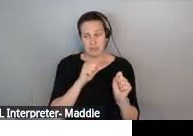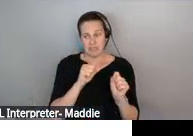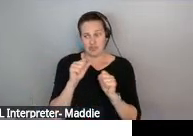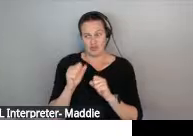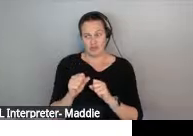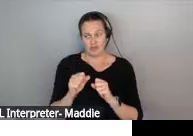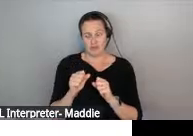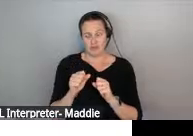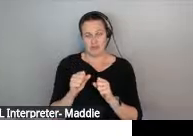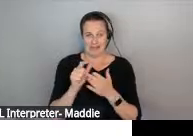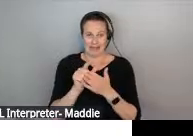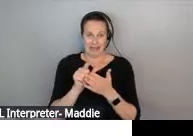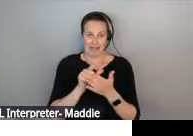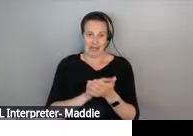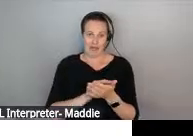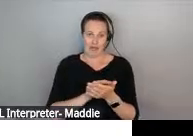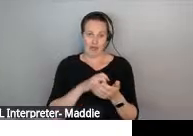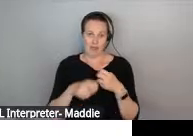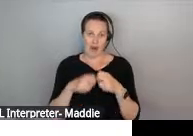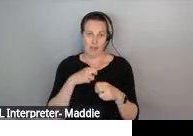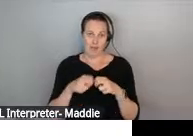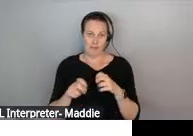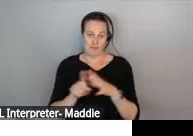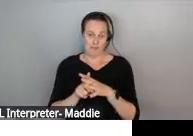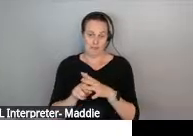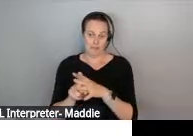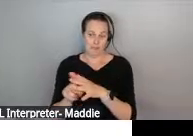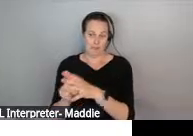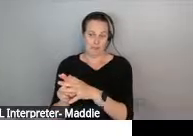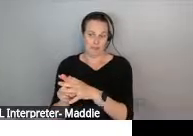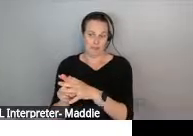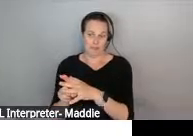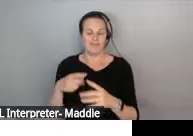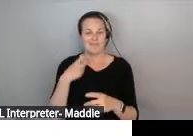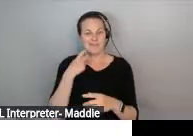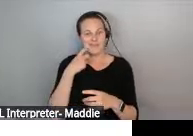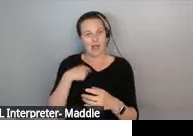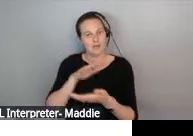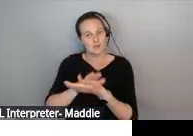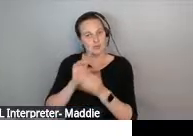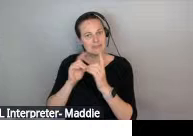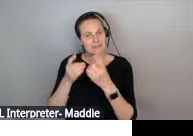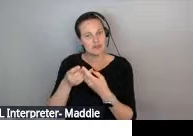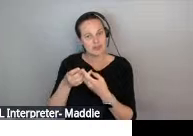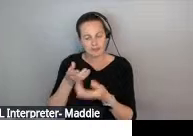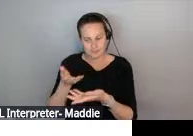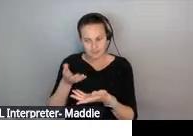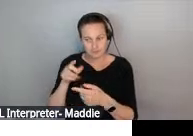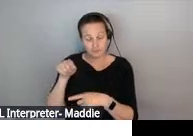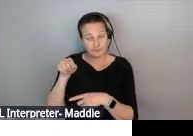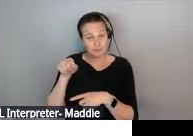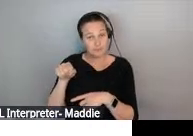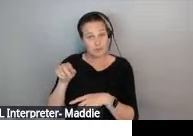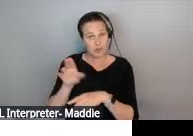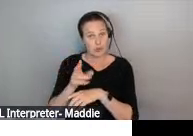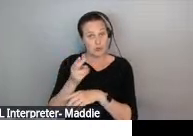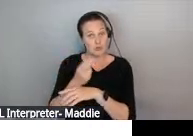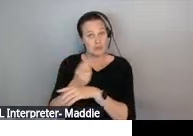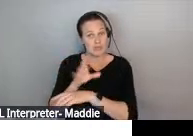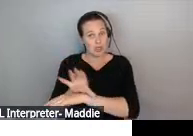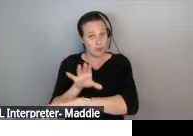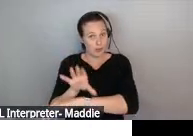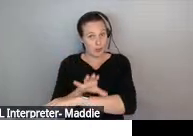potential legal matters. I was recently working with a school district that they were utilizing a